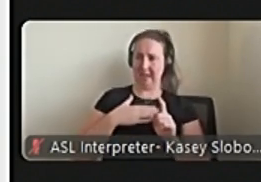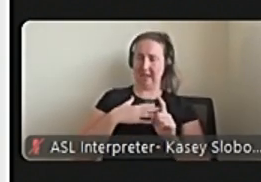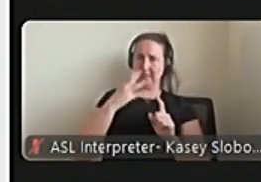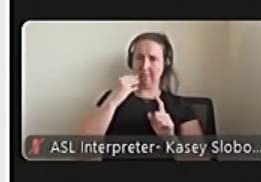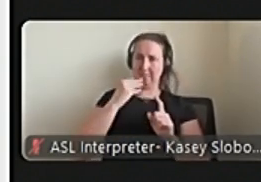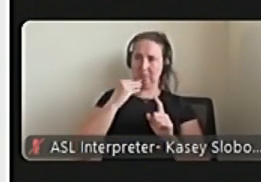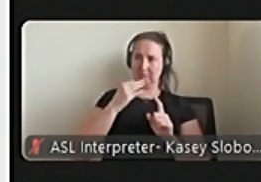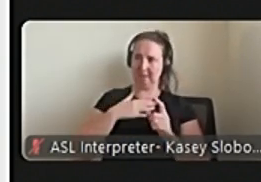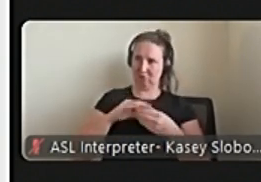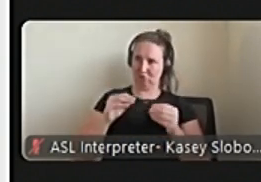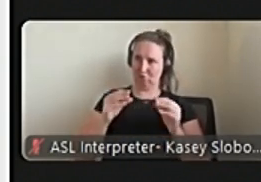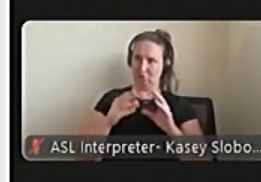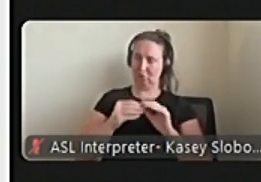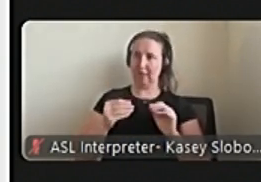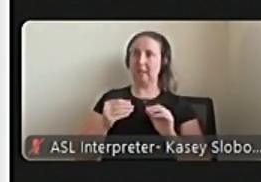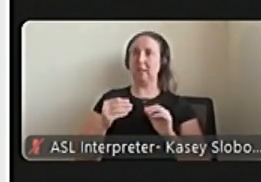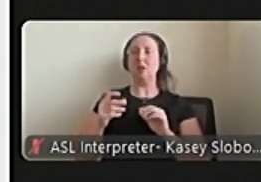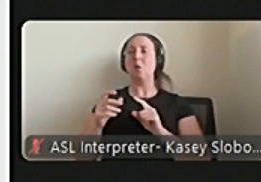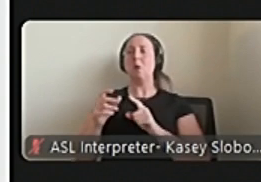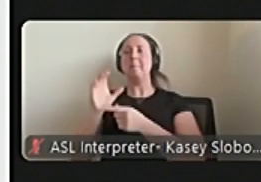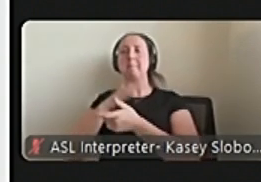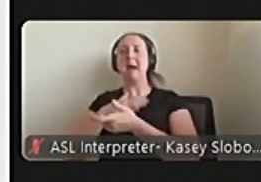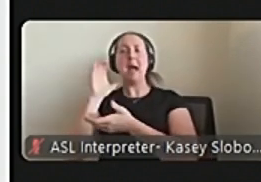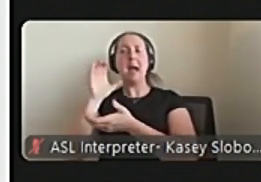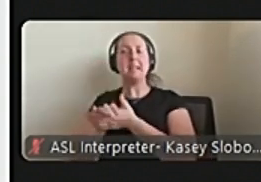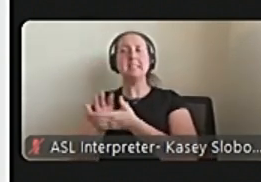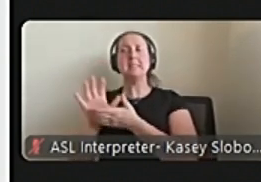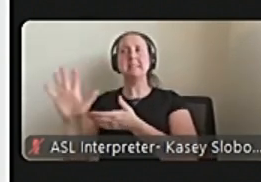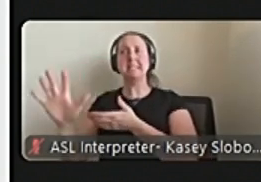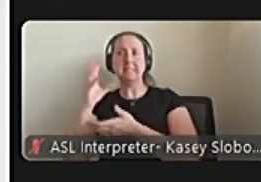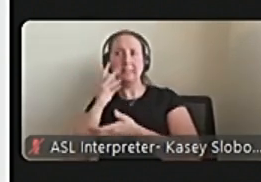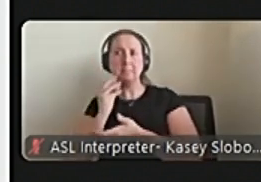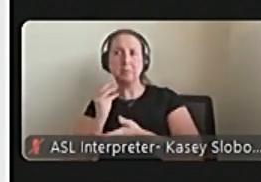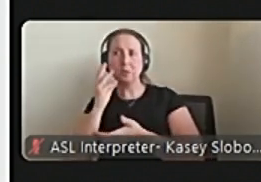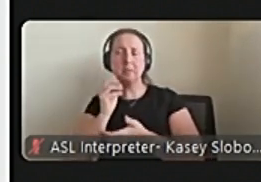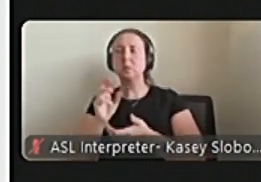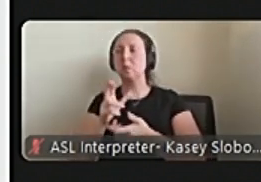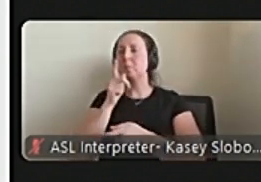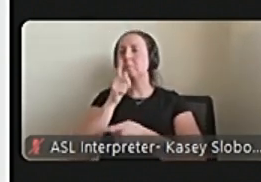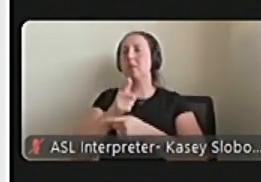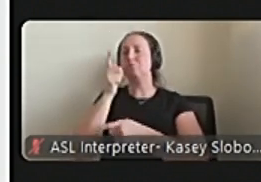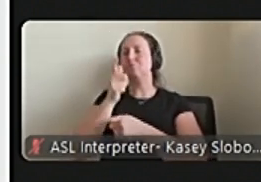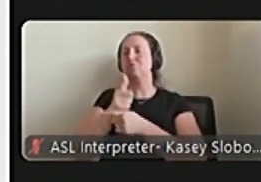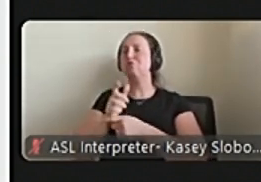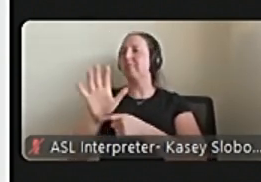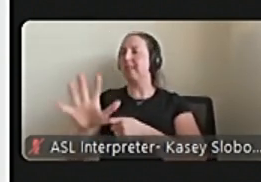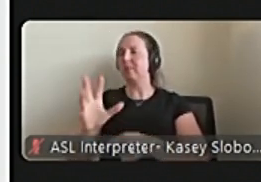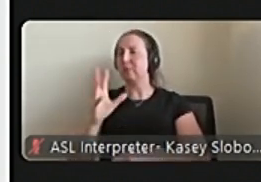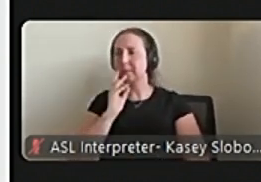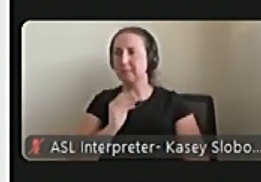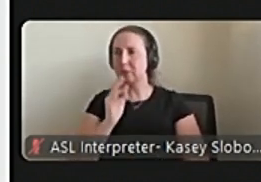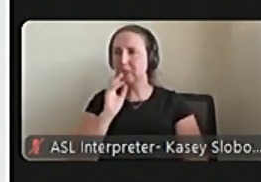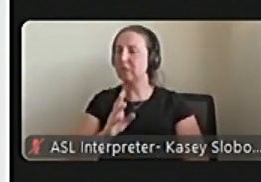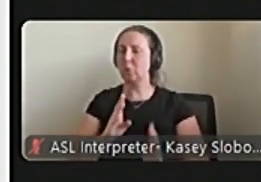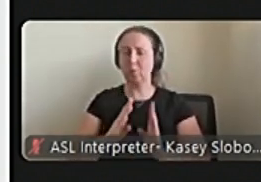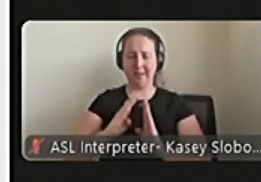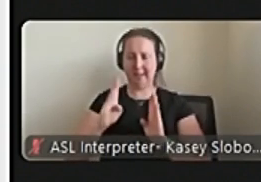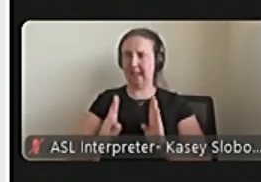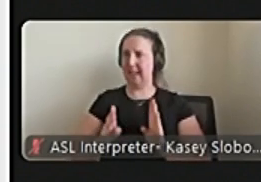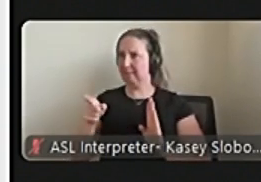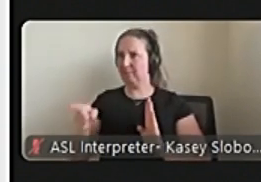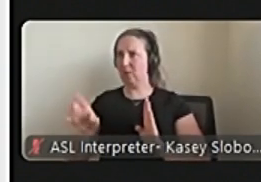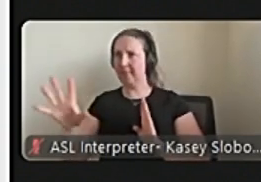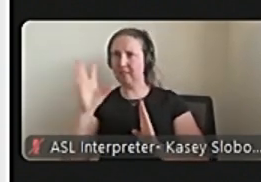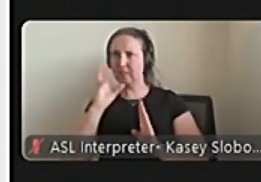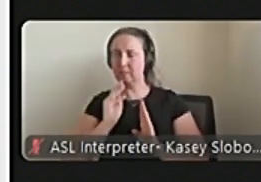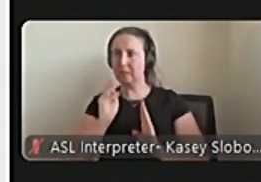cousin's story who had it, or my sibling, or my parent, or the person I visited as a neighbor. Everybody's progression of